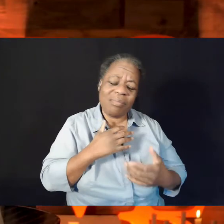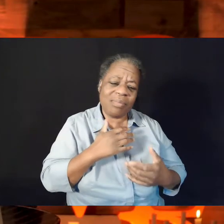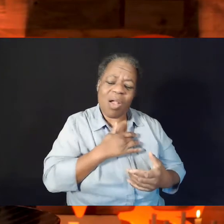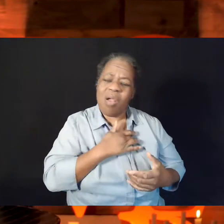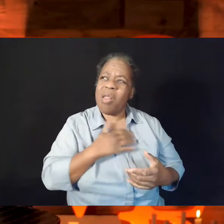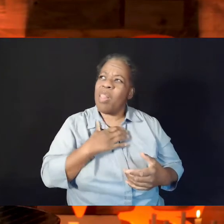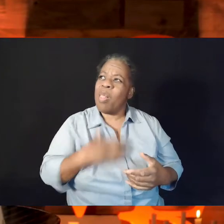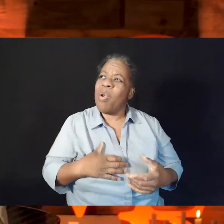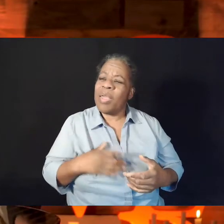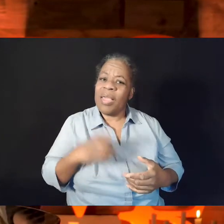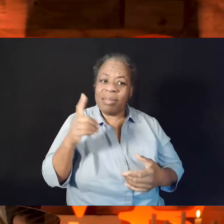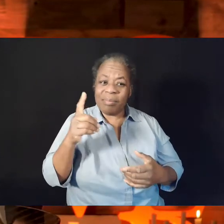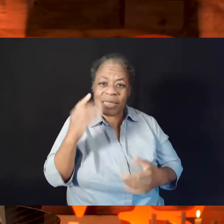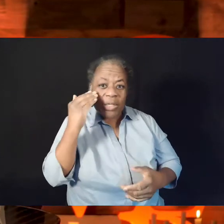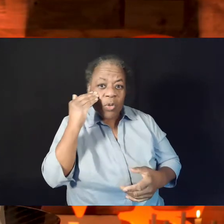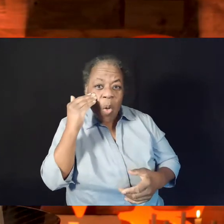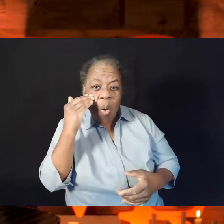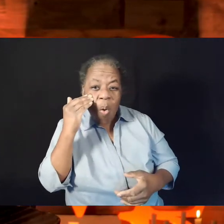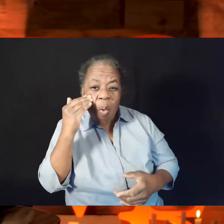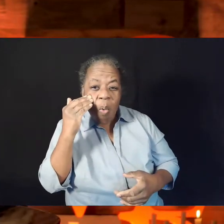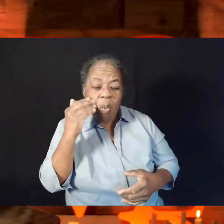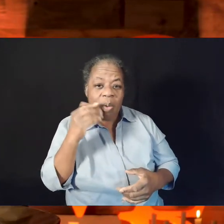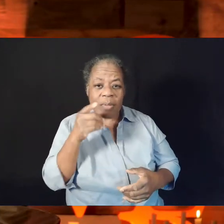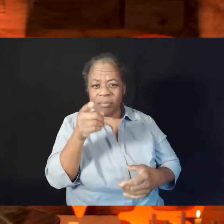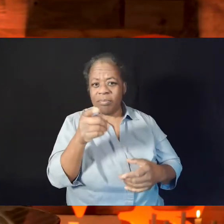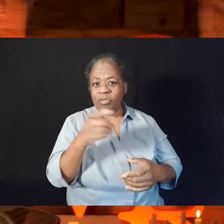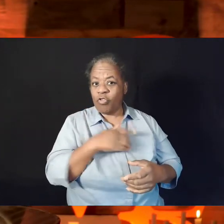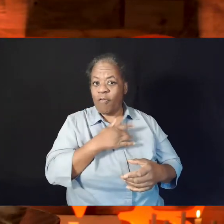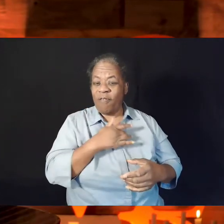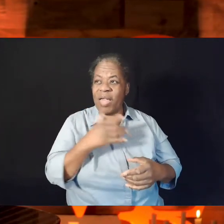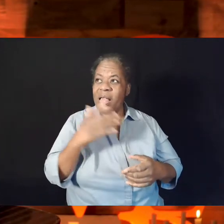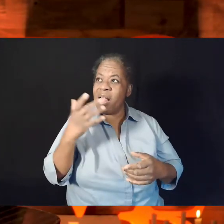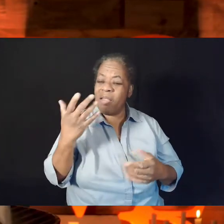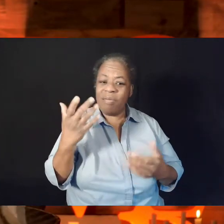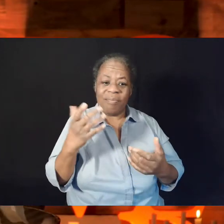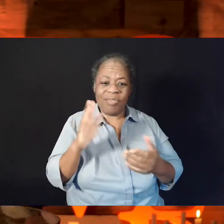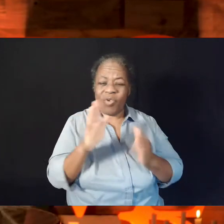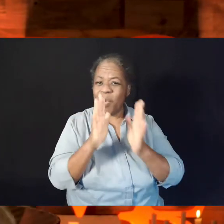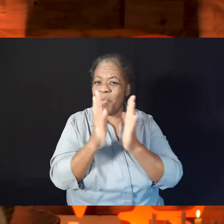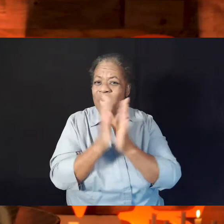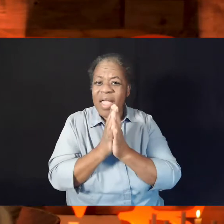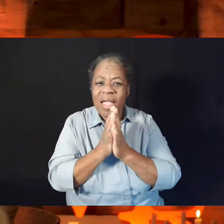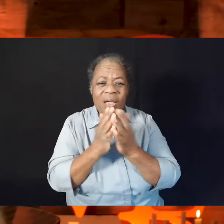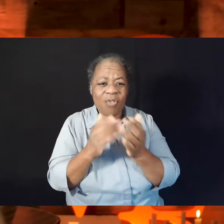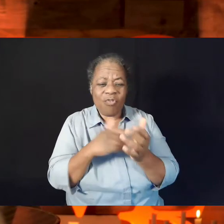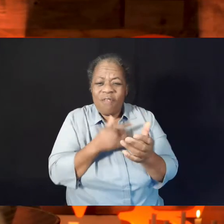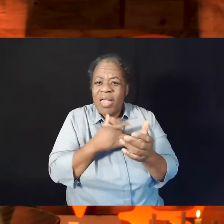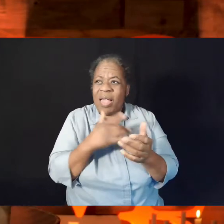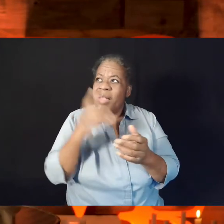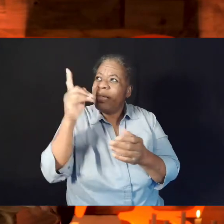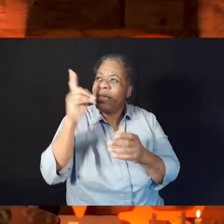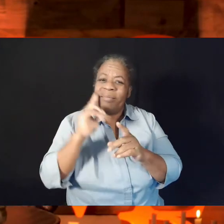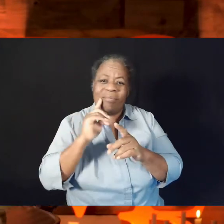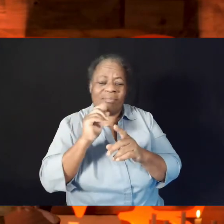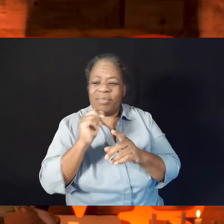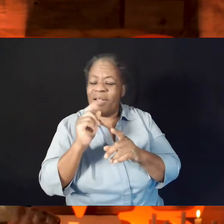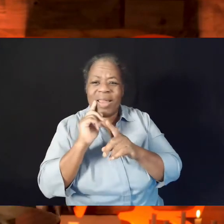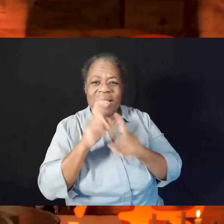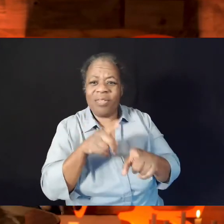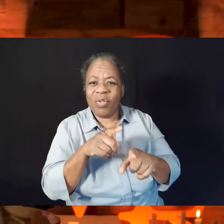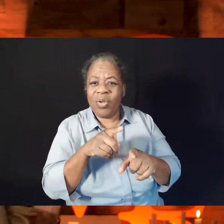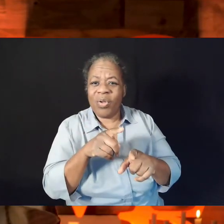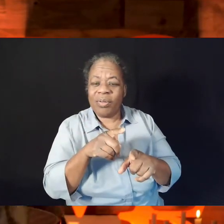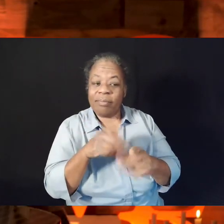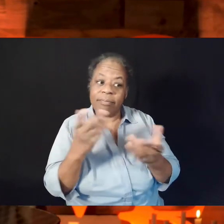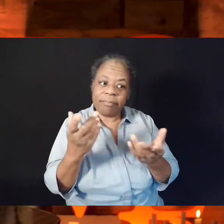or disappointed or unseen when your prayers went seemingly unanswered? Well, if we're honest,